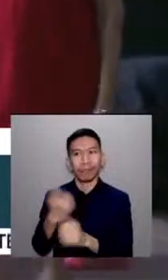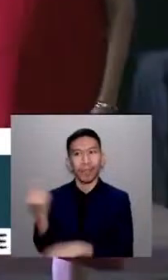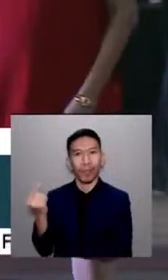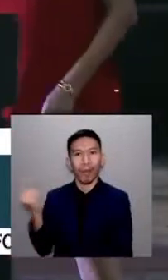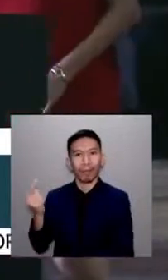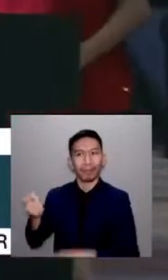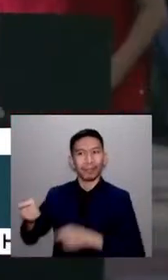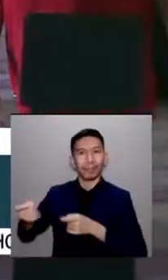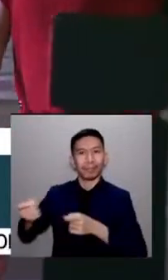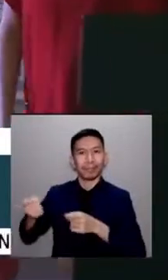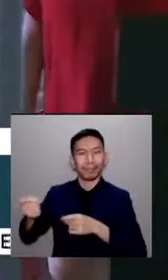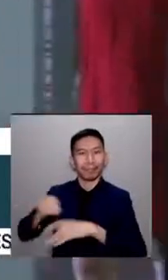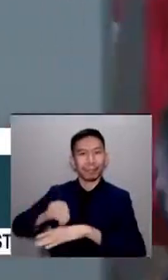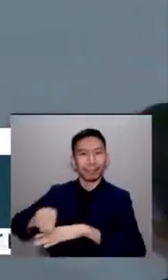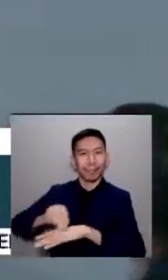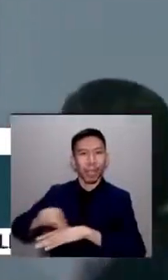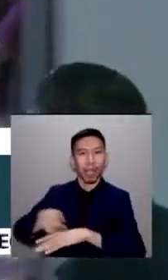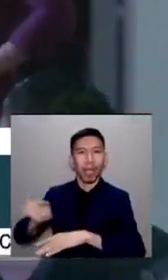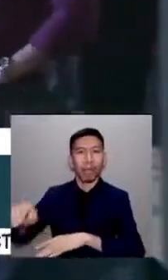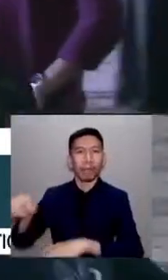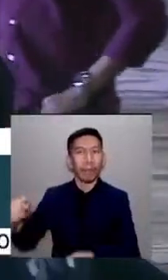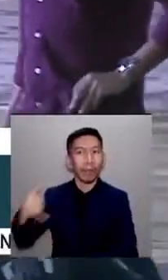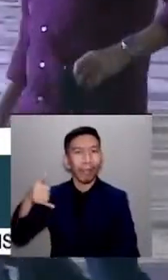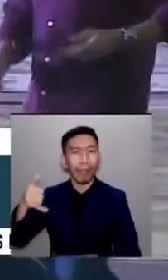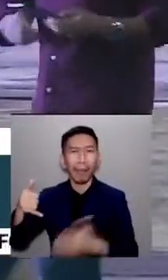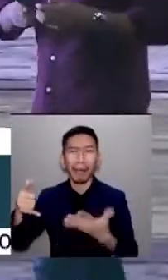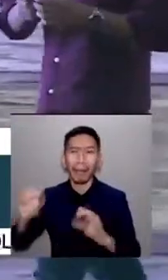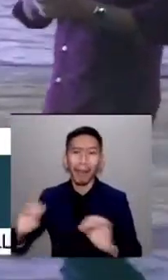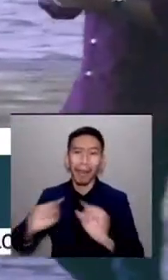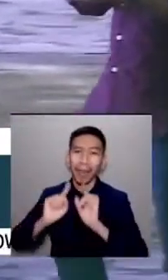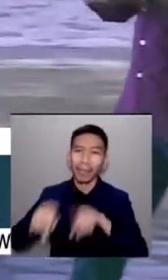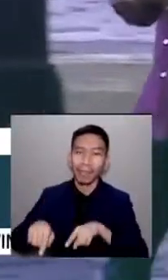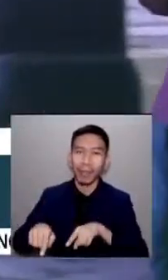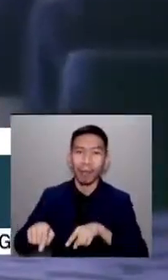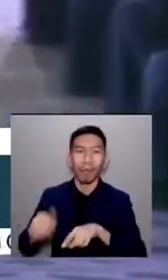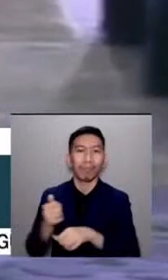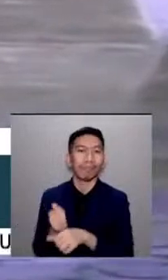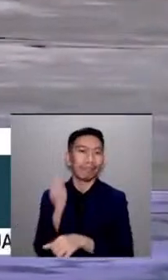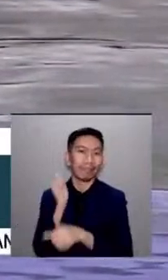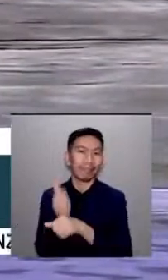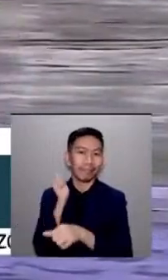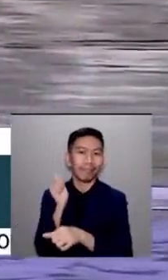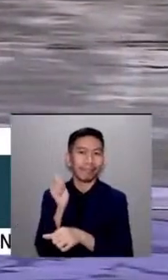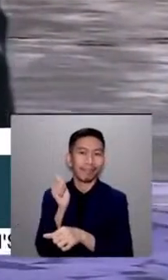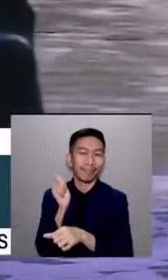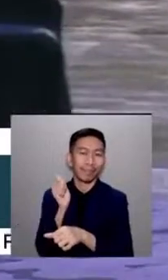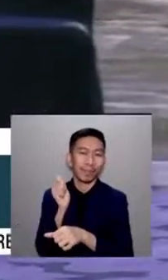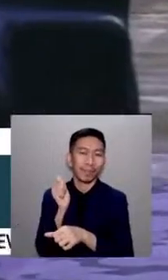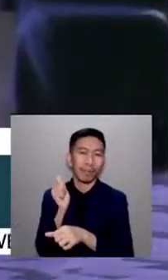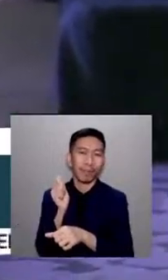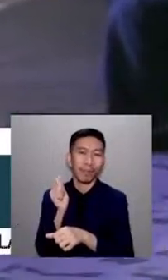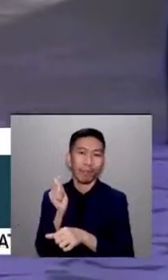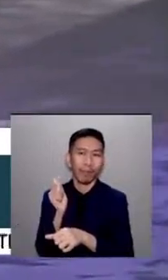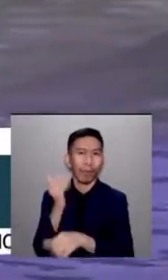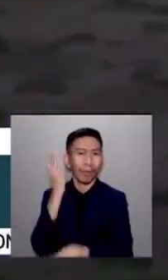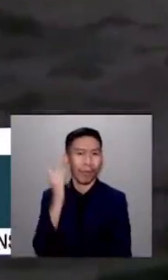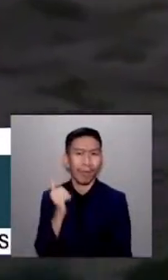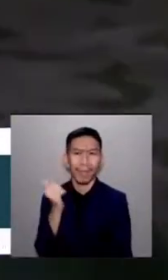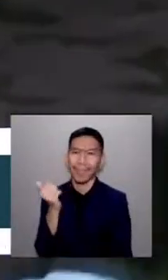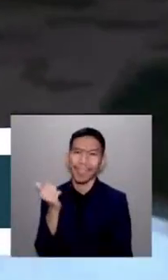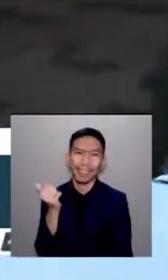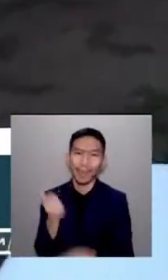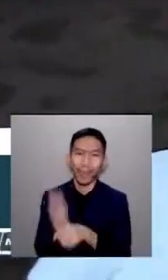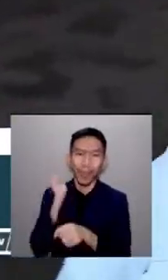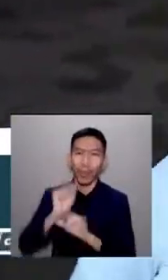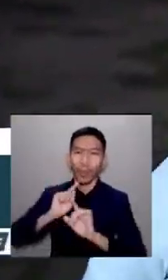siya sumasagot na ng telepono niya. Ayaw niya talaga sumagot. Oo. Bakit ba ayaw sumagot? Talo o